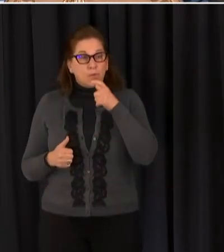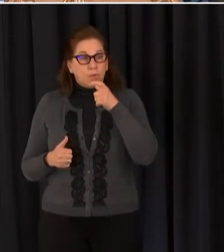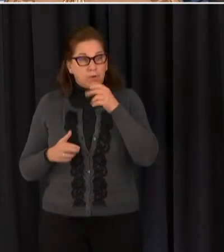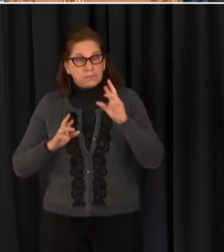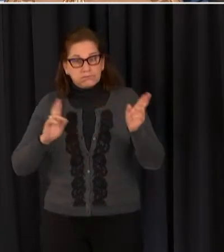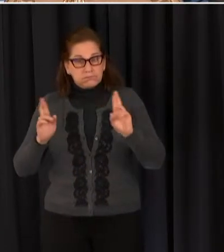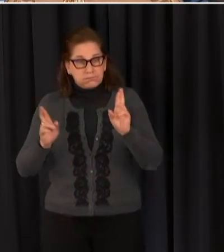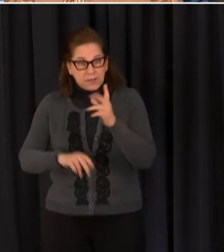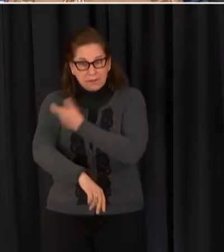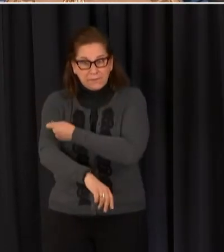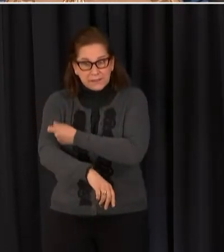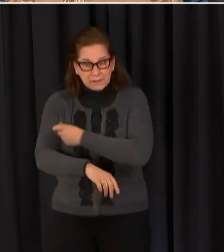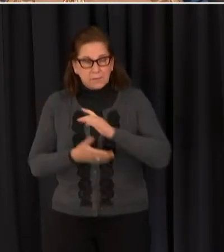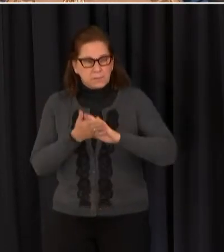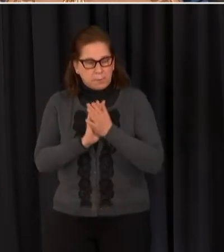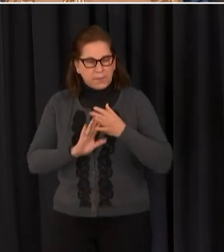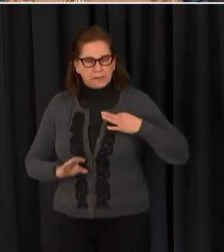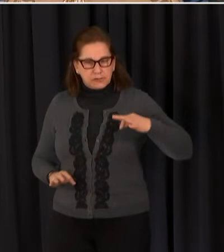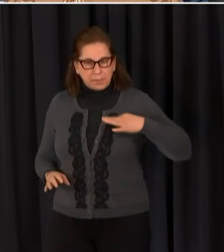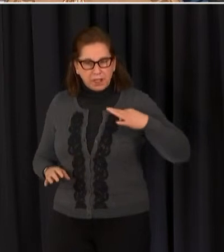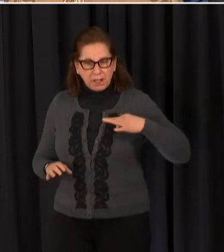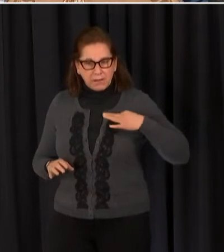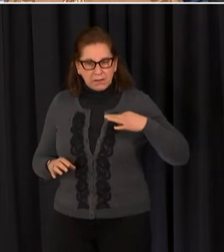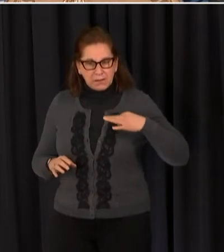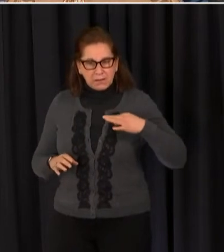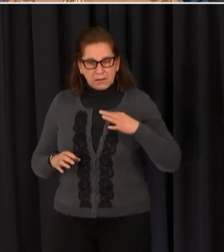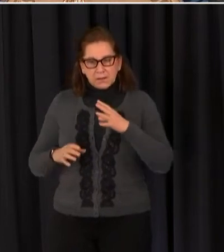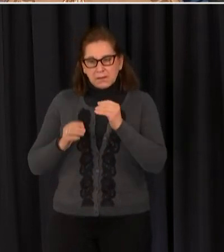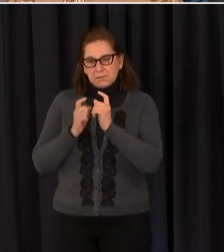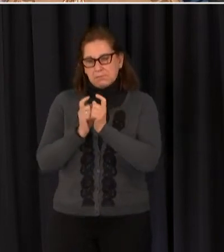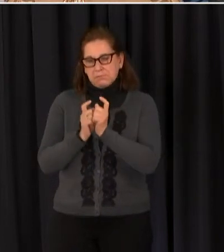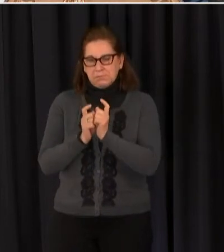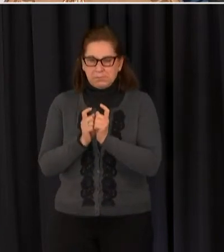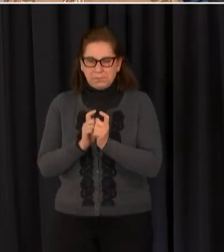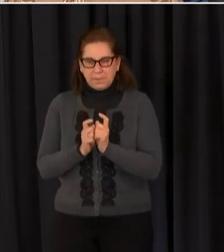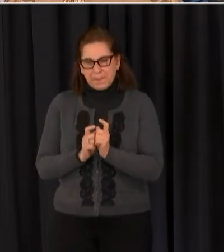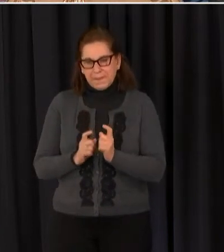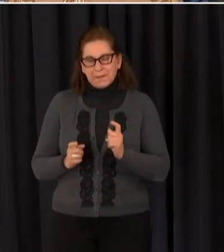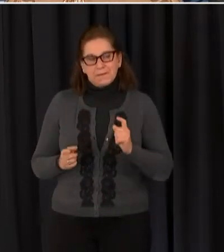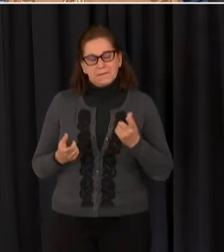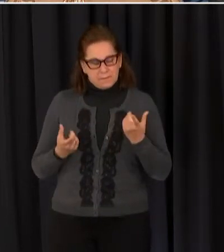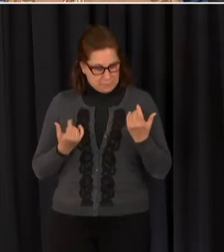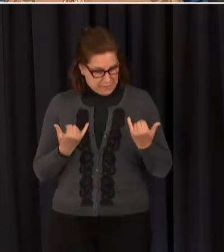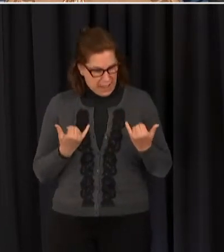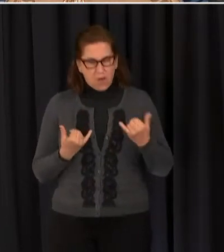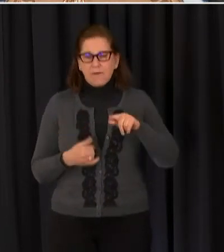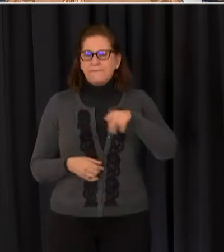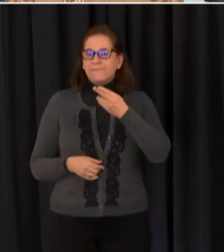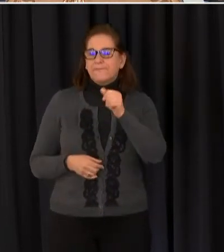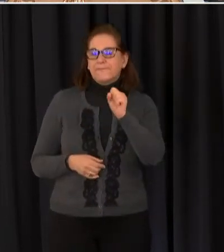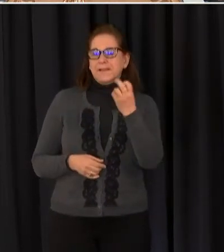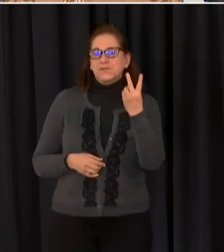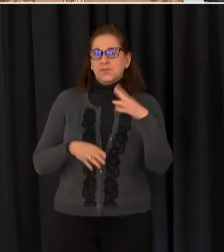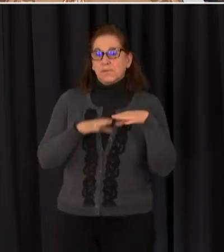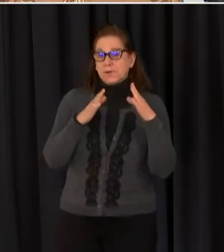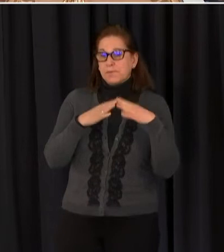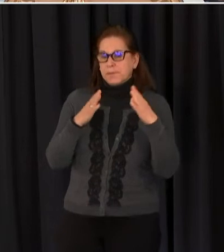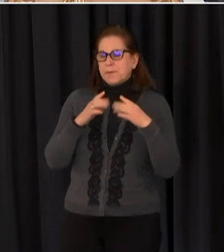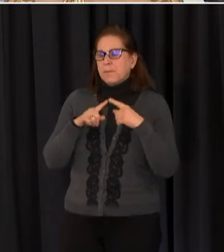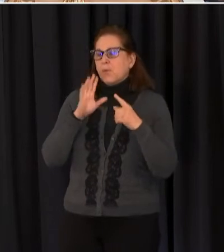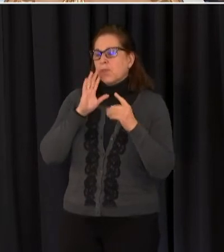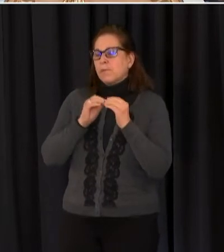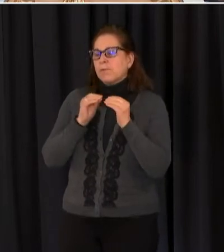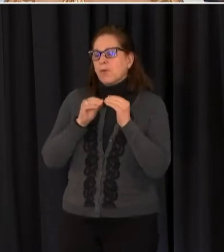the coming weeks, as well as adjustments to our phase 2 posture and some preliminary